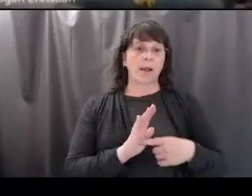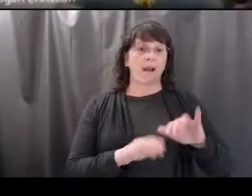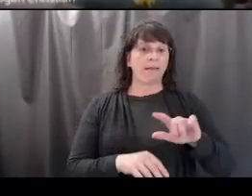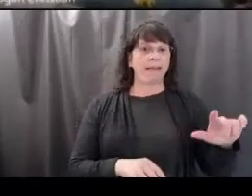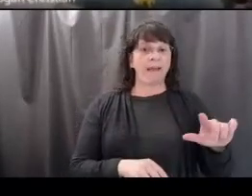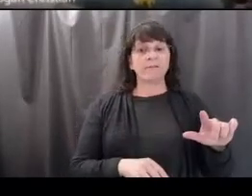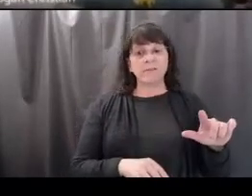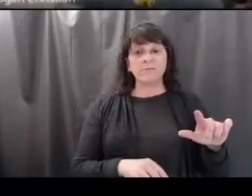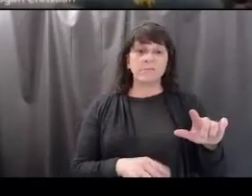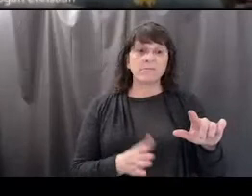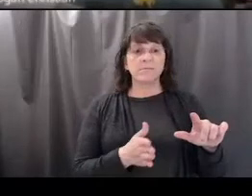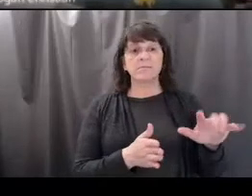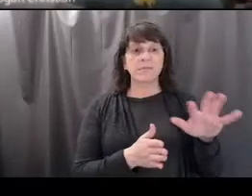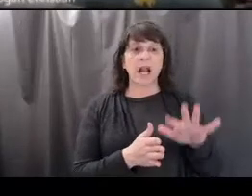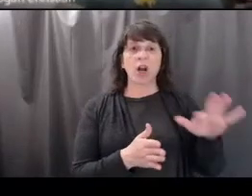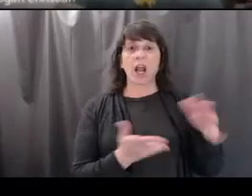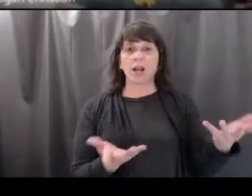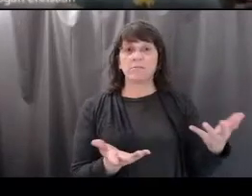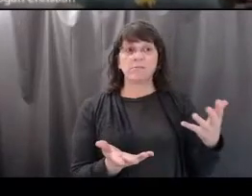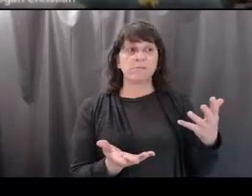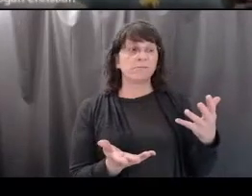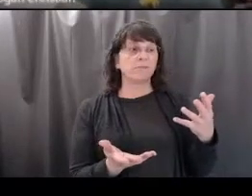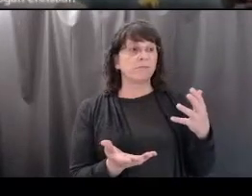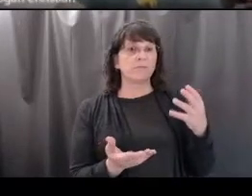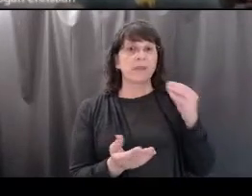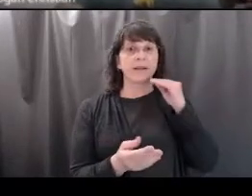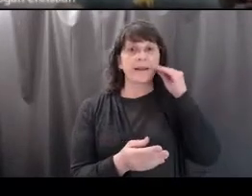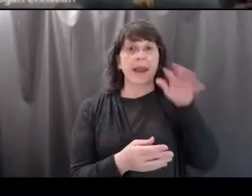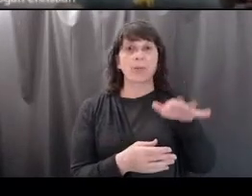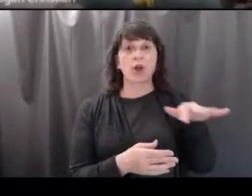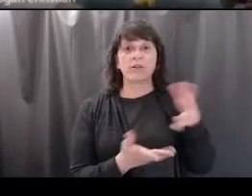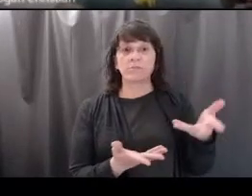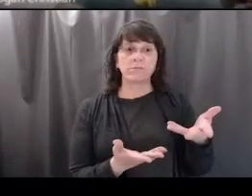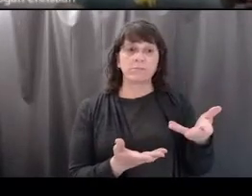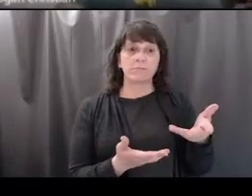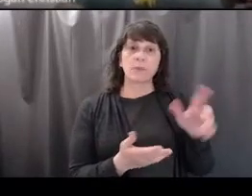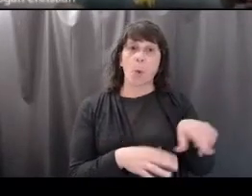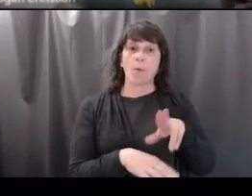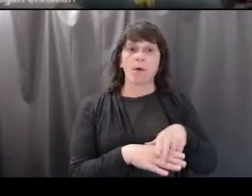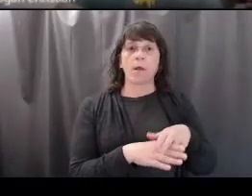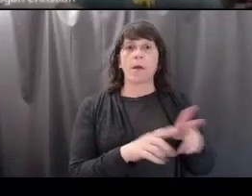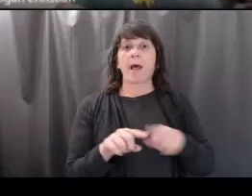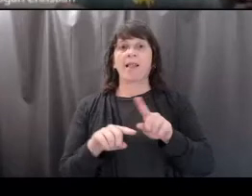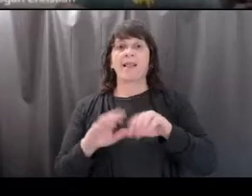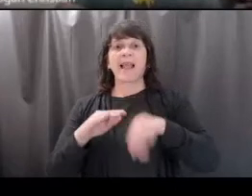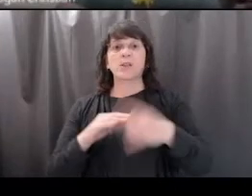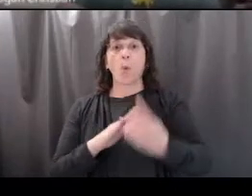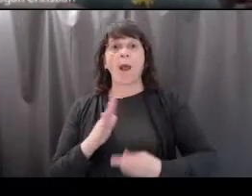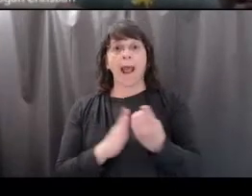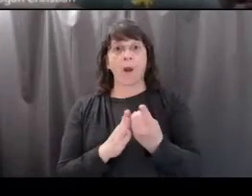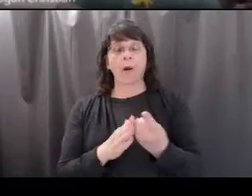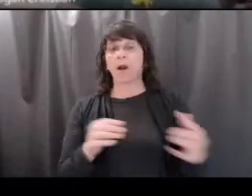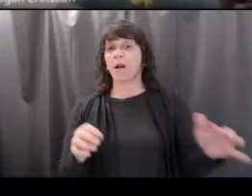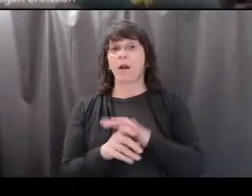area that looks pretty normal on the left side, but then within 1 hour is completely